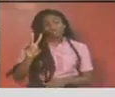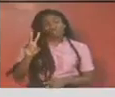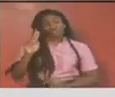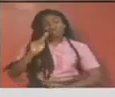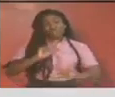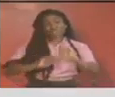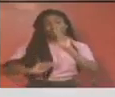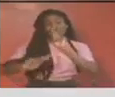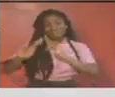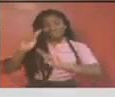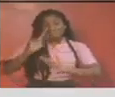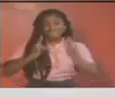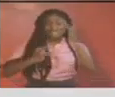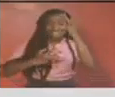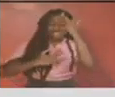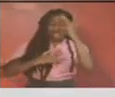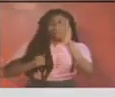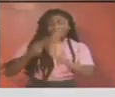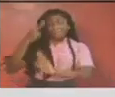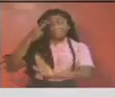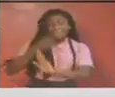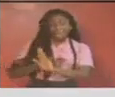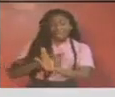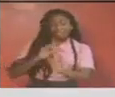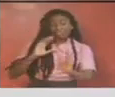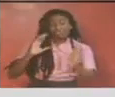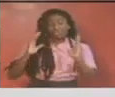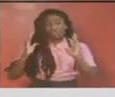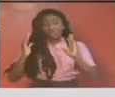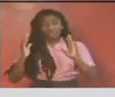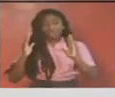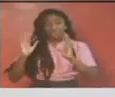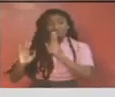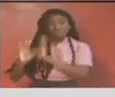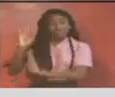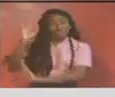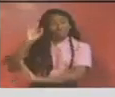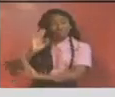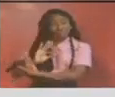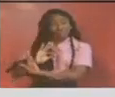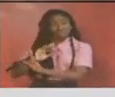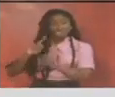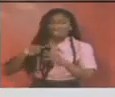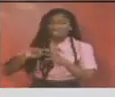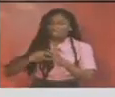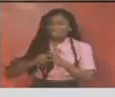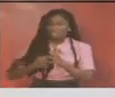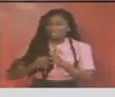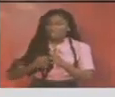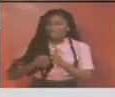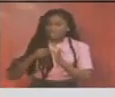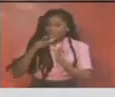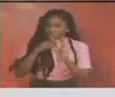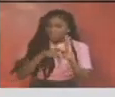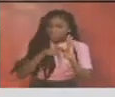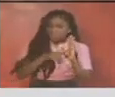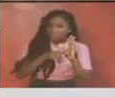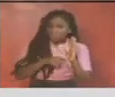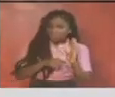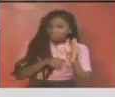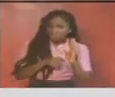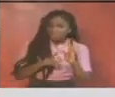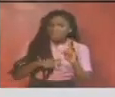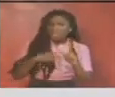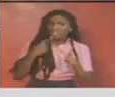February. So we see, generally speaking, there's a significant, which started as a small increase early on into this